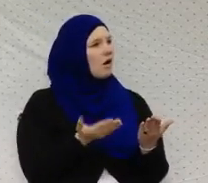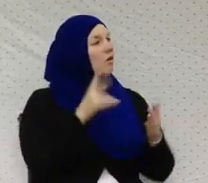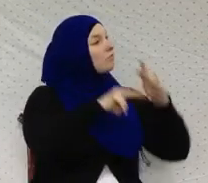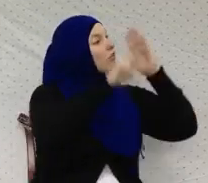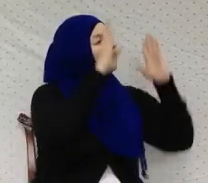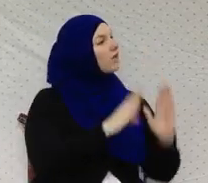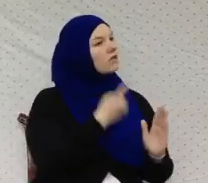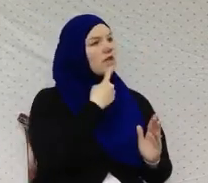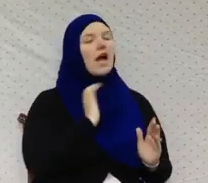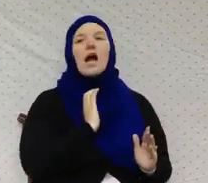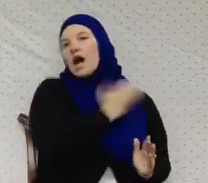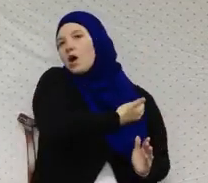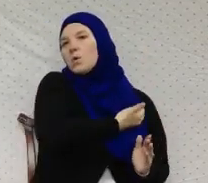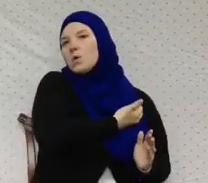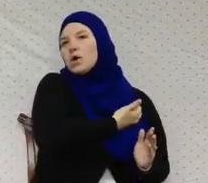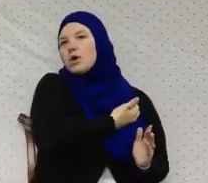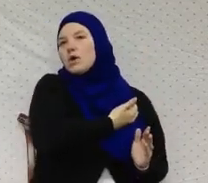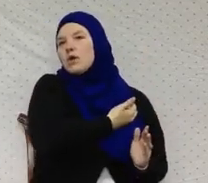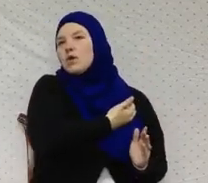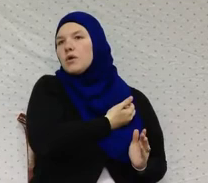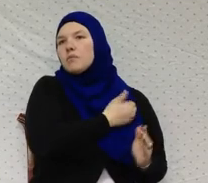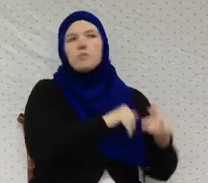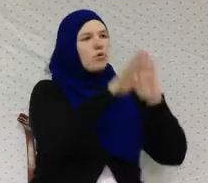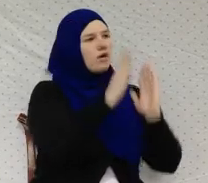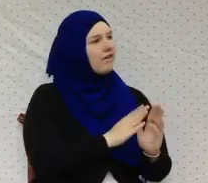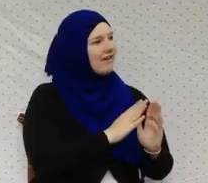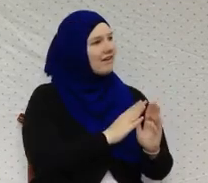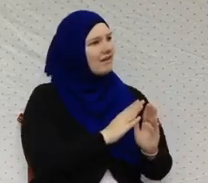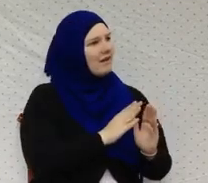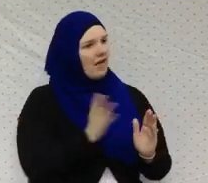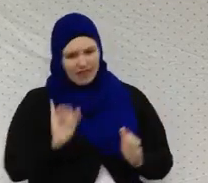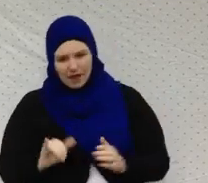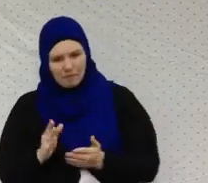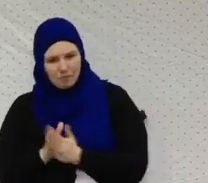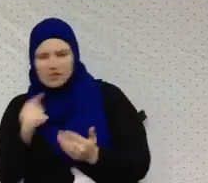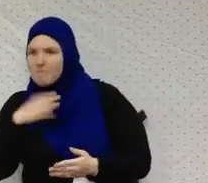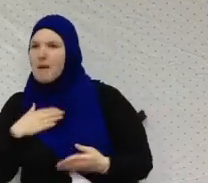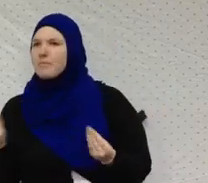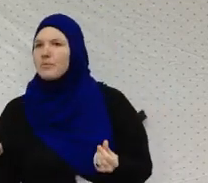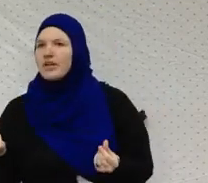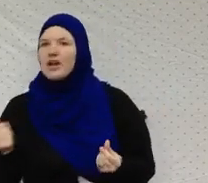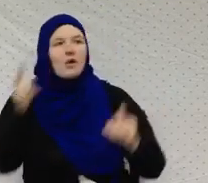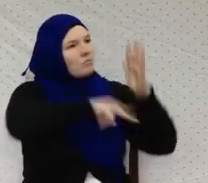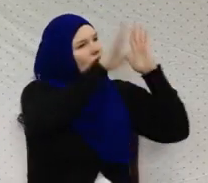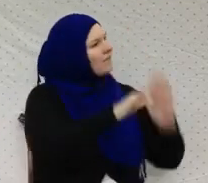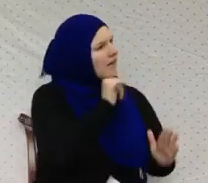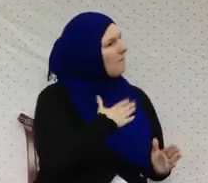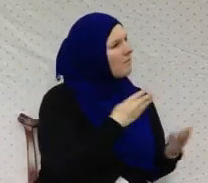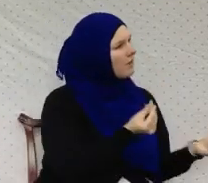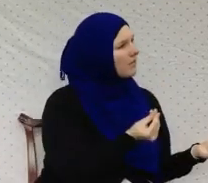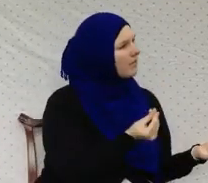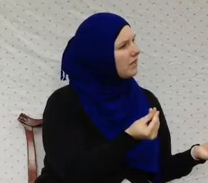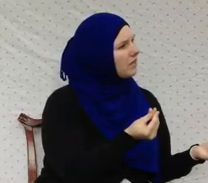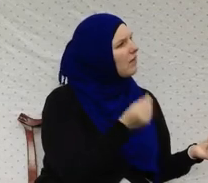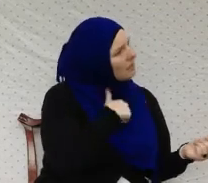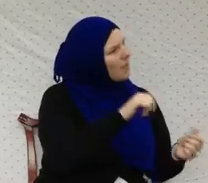Why do you call the Prophet our Prophet? As if he is a property, a possession to have. He is a